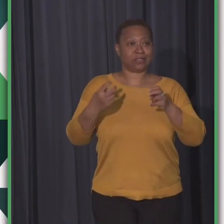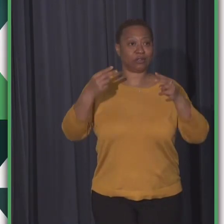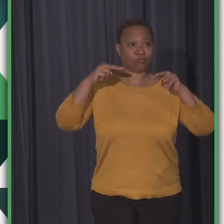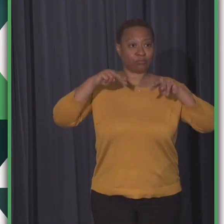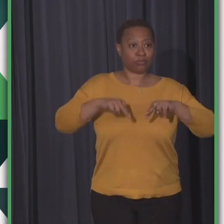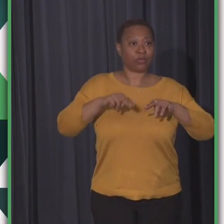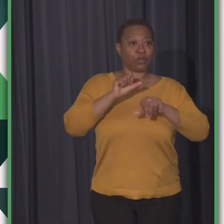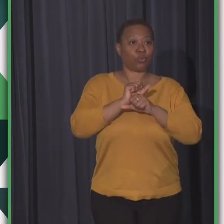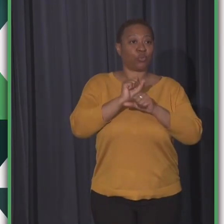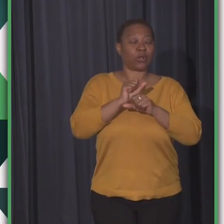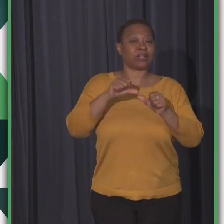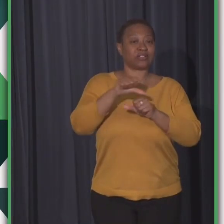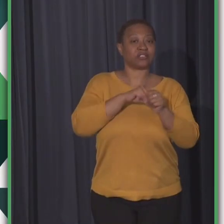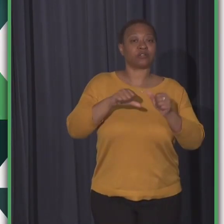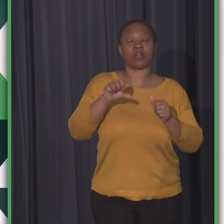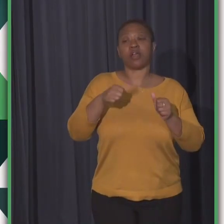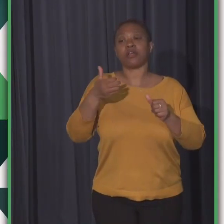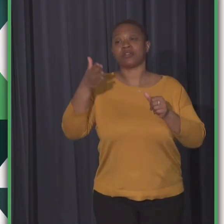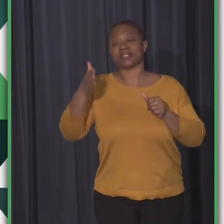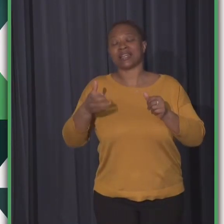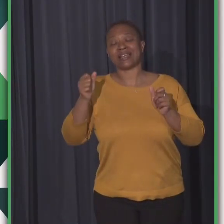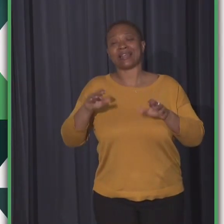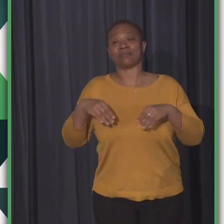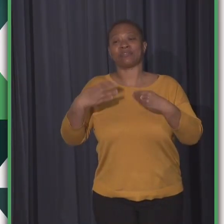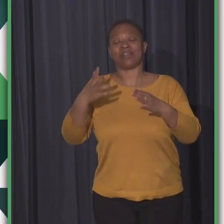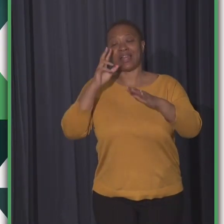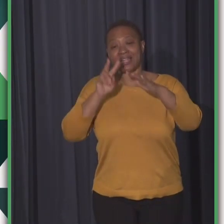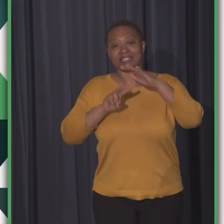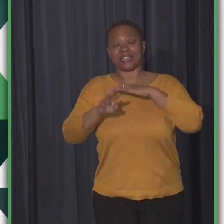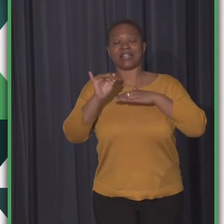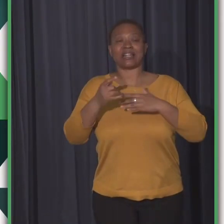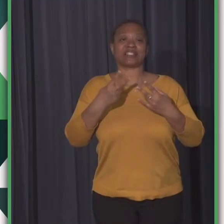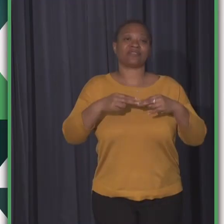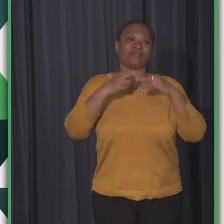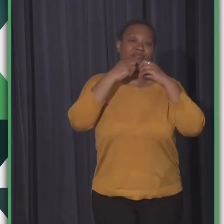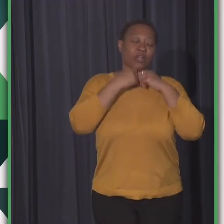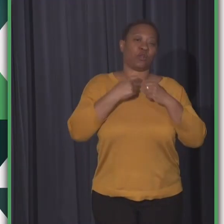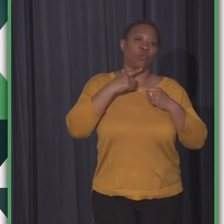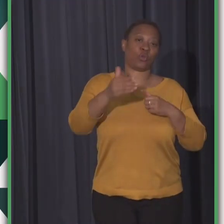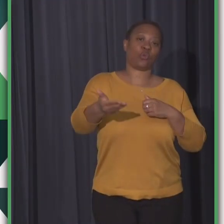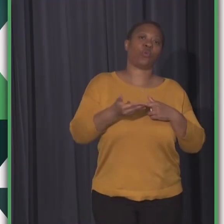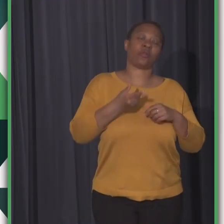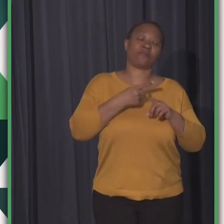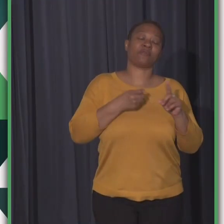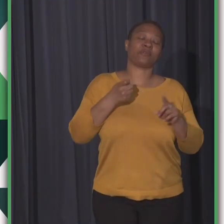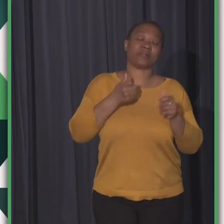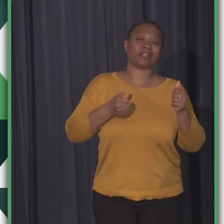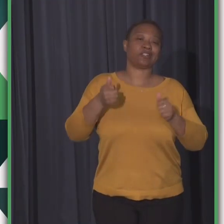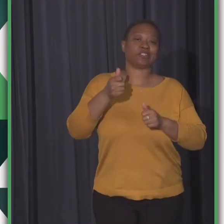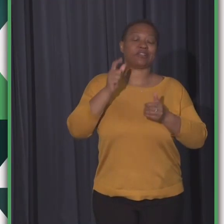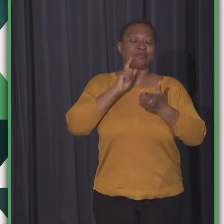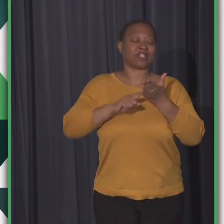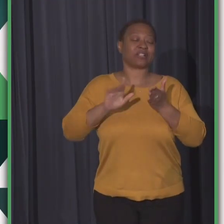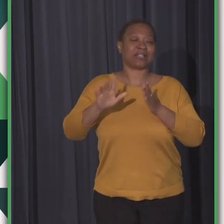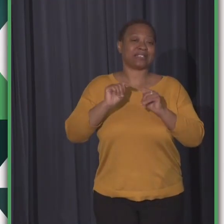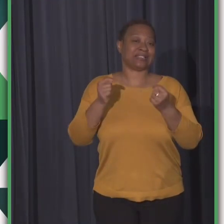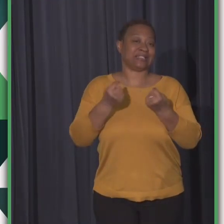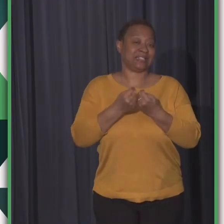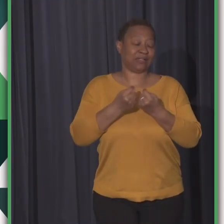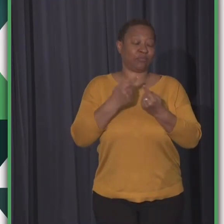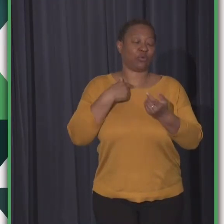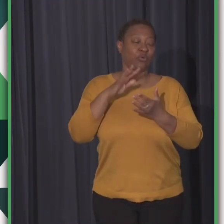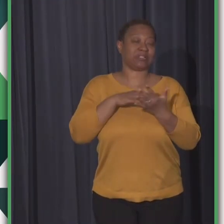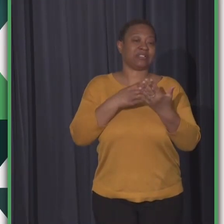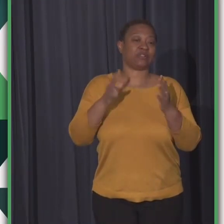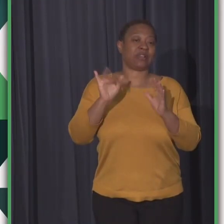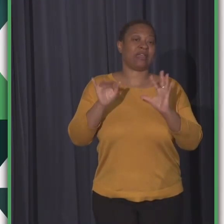other has done, the other side can usually offer some insight that is very valuable, and we welcome that from the chief investigator and his team. So we will schedule that